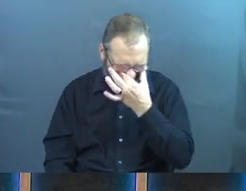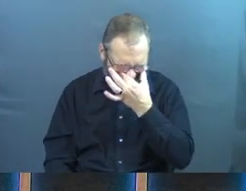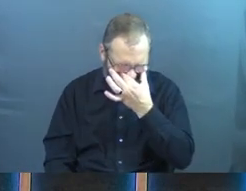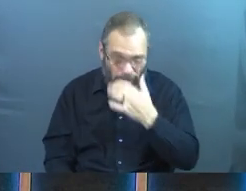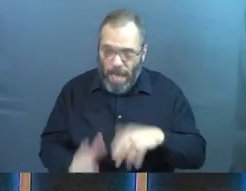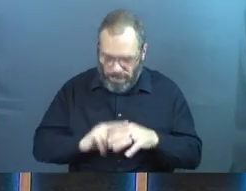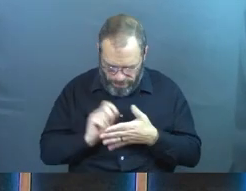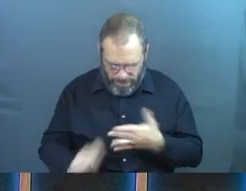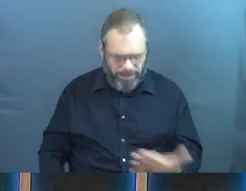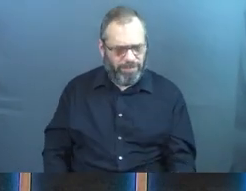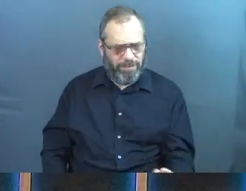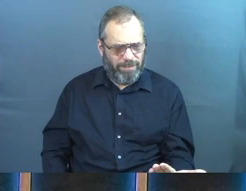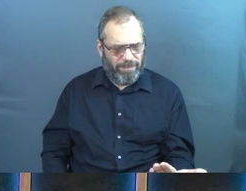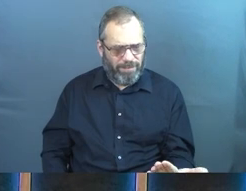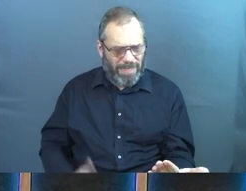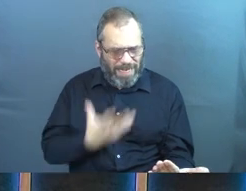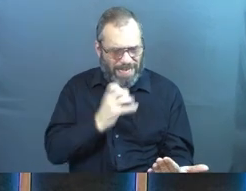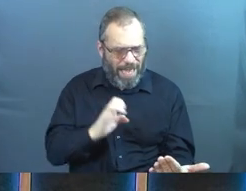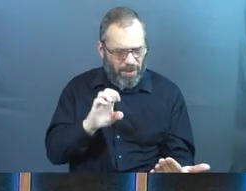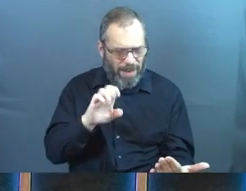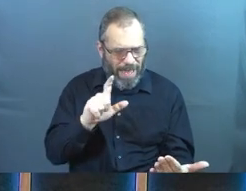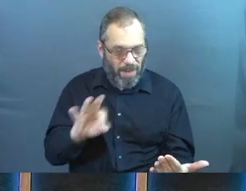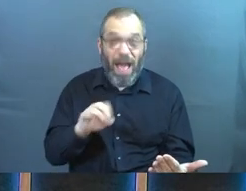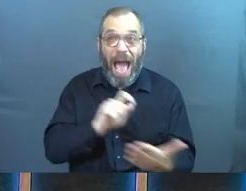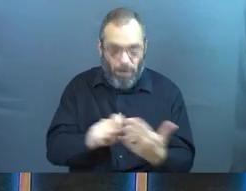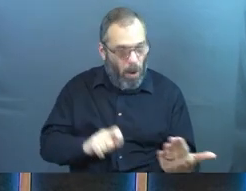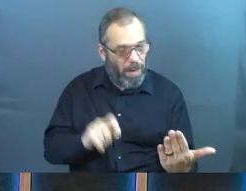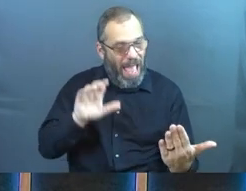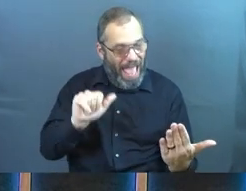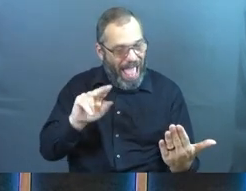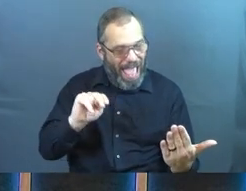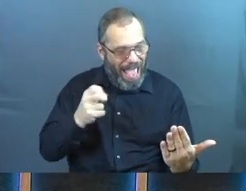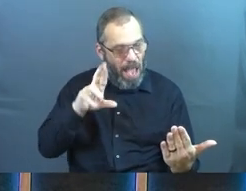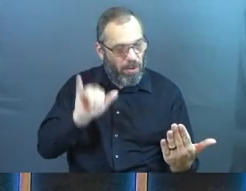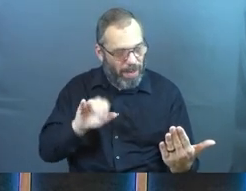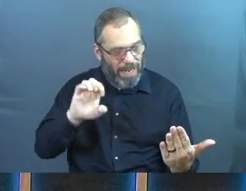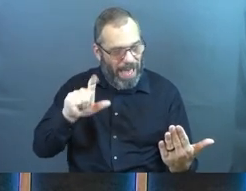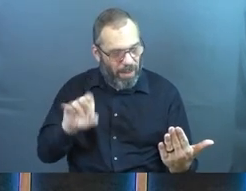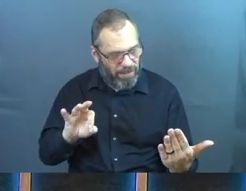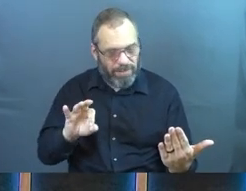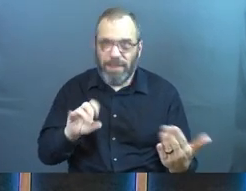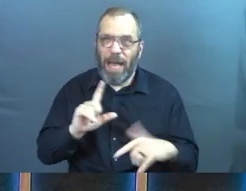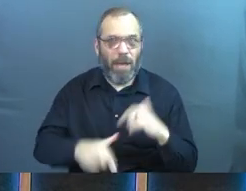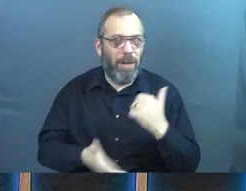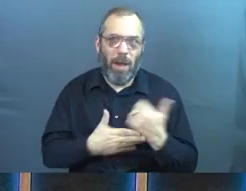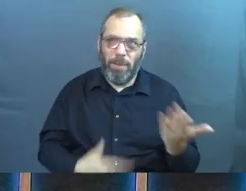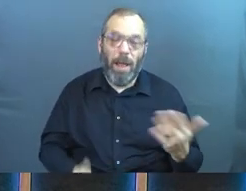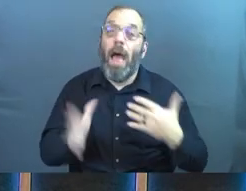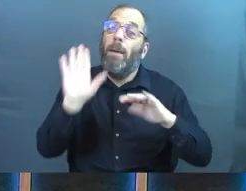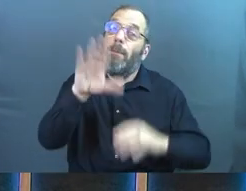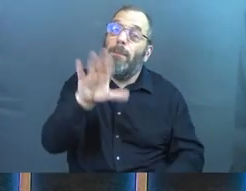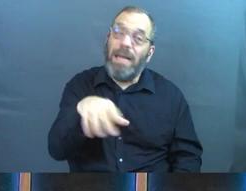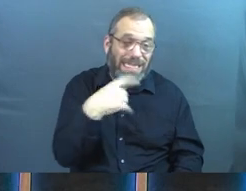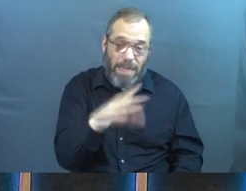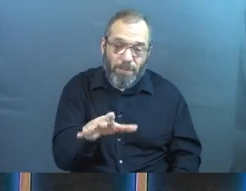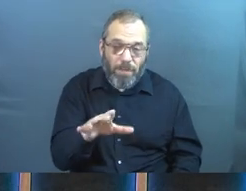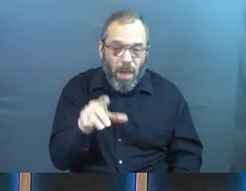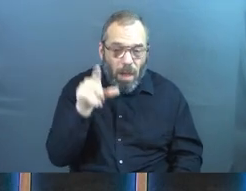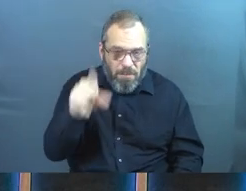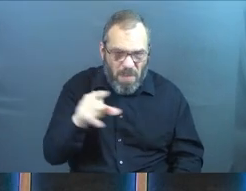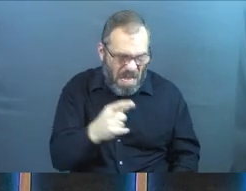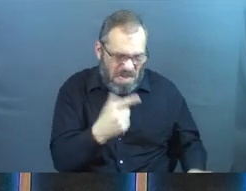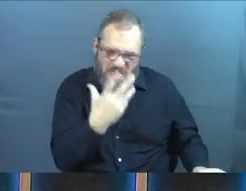I was sitting there in my notes, and I'm like, he's an angry elf. I wrote it. I literally wrote it. Couldn't help it. But notice he said, but